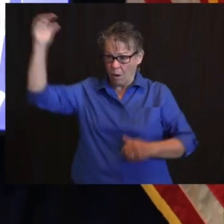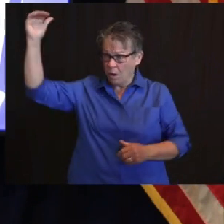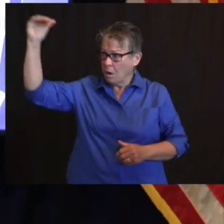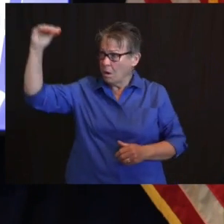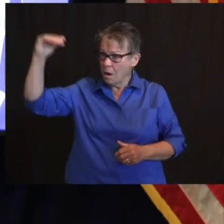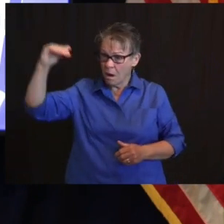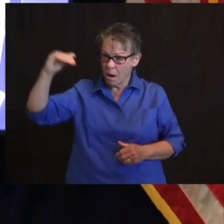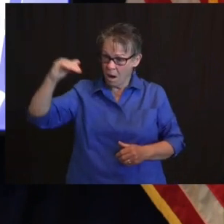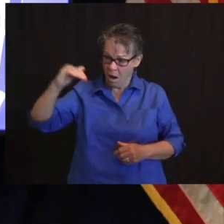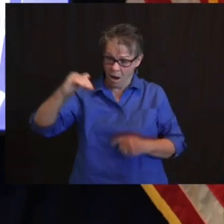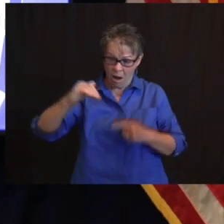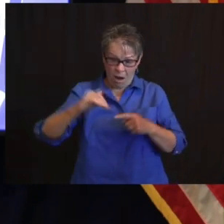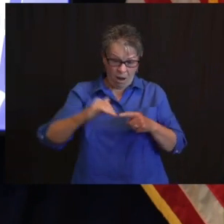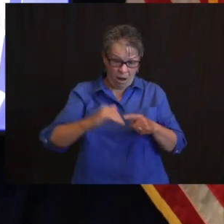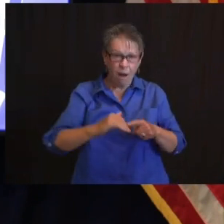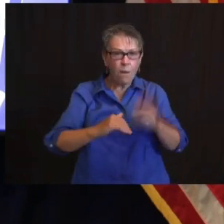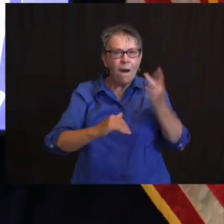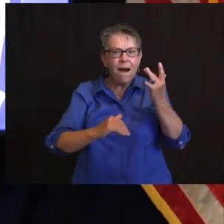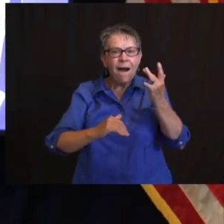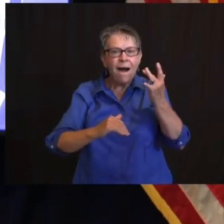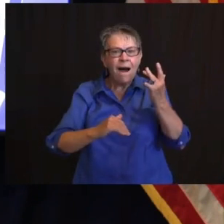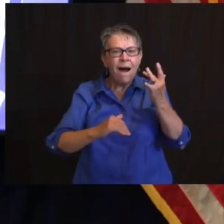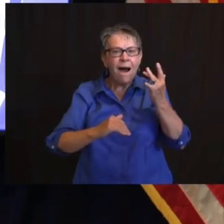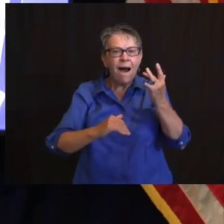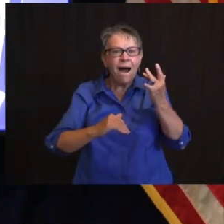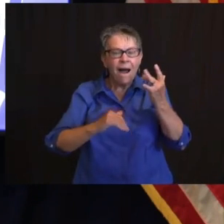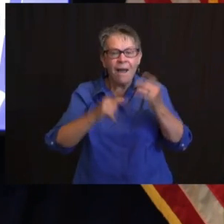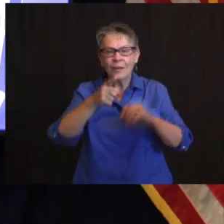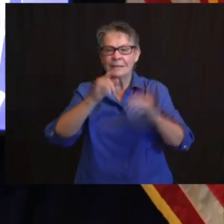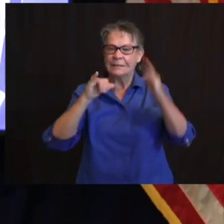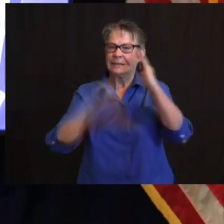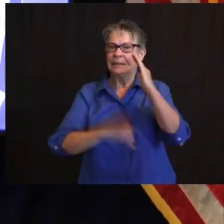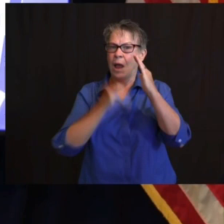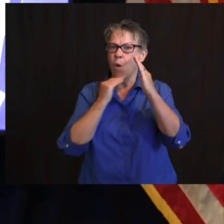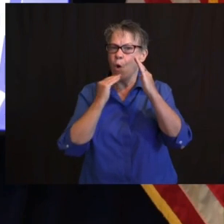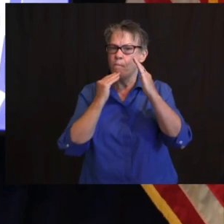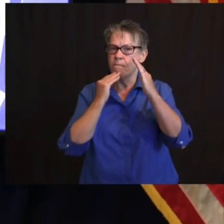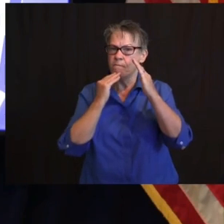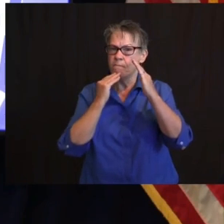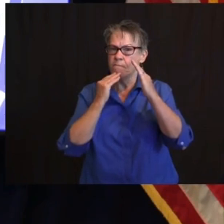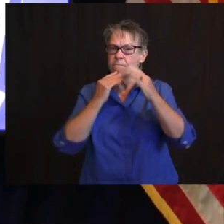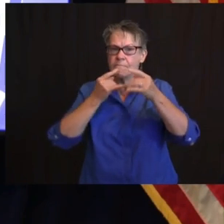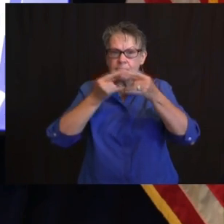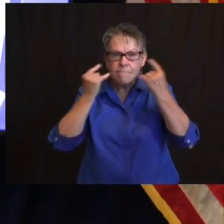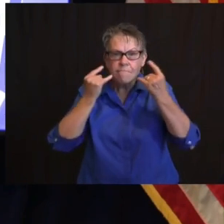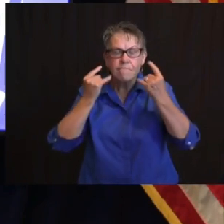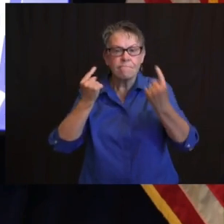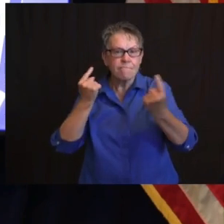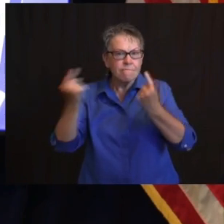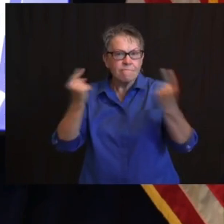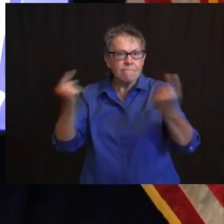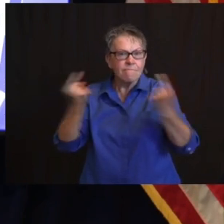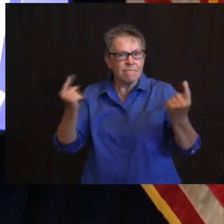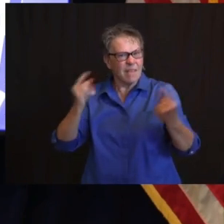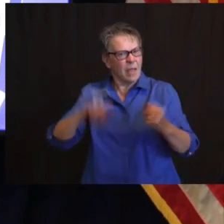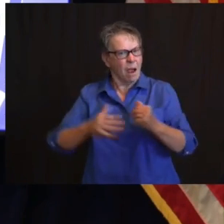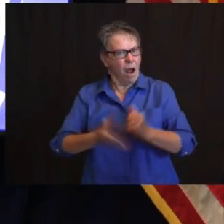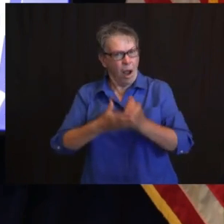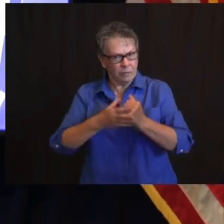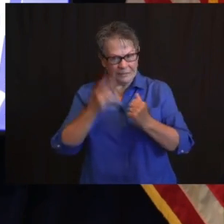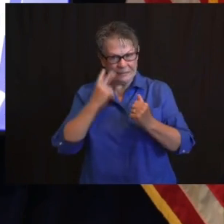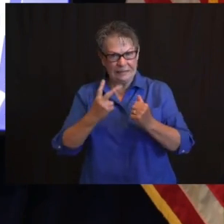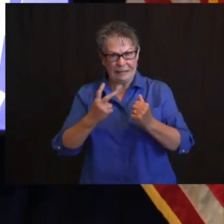asking for your help again to ensure we stop the spread of the virus in our state. If a contact tracer calls